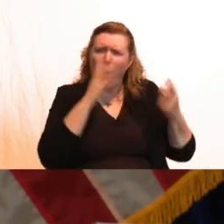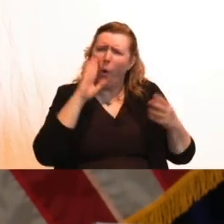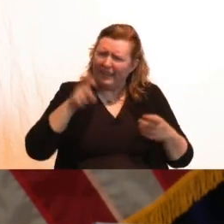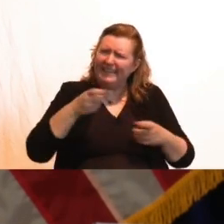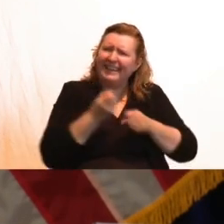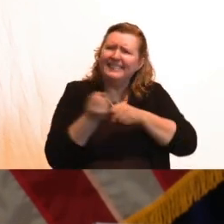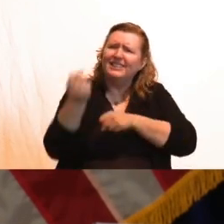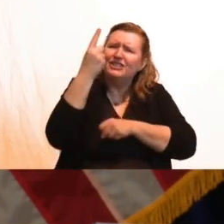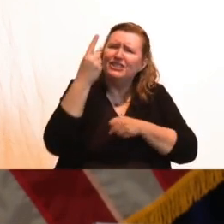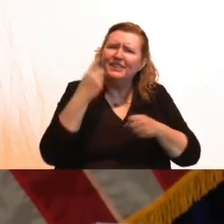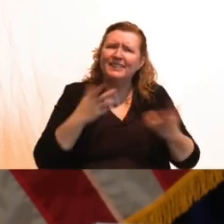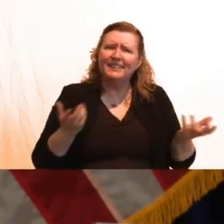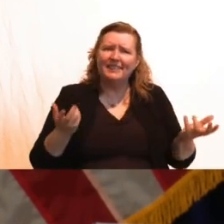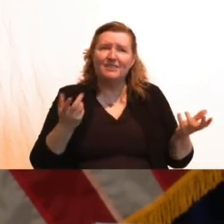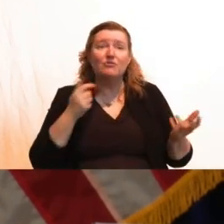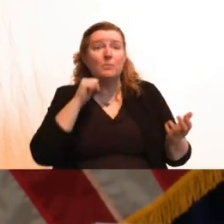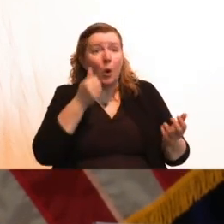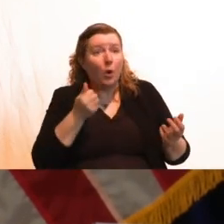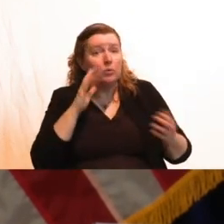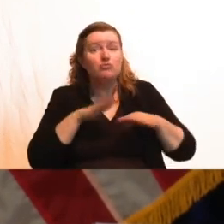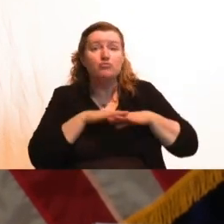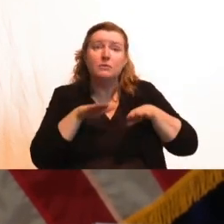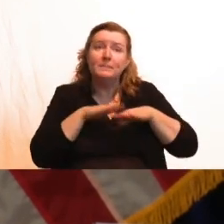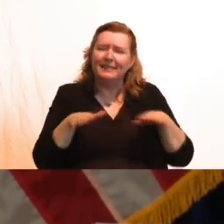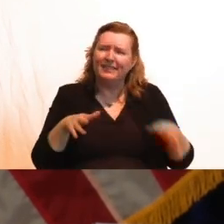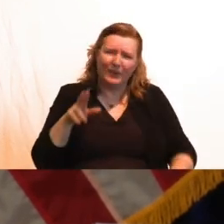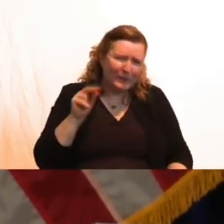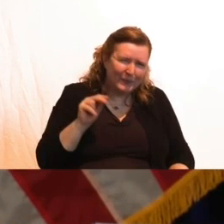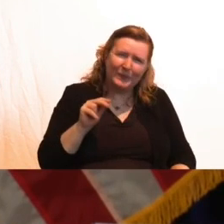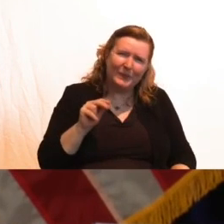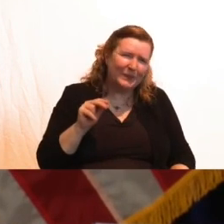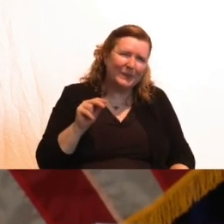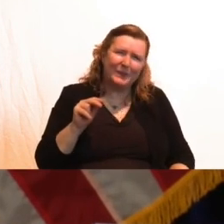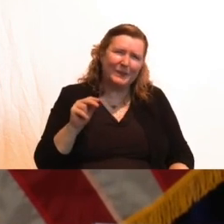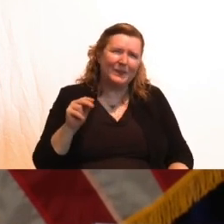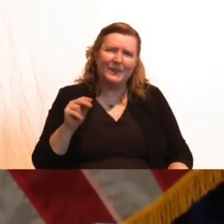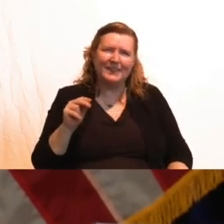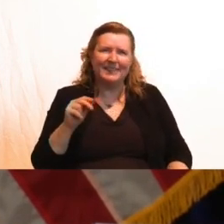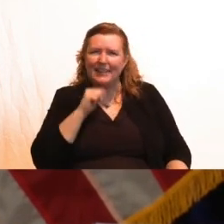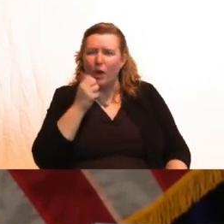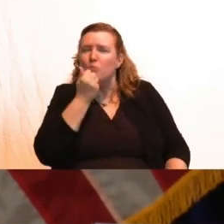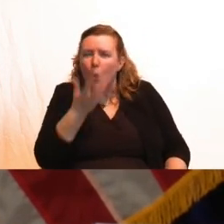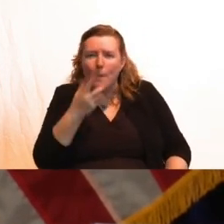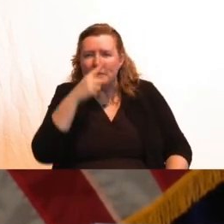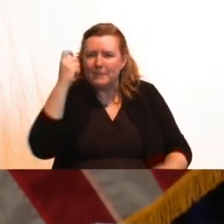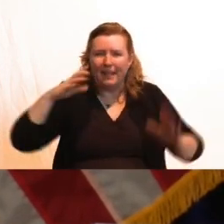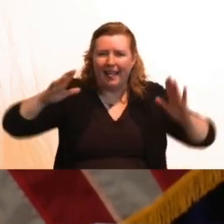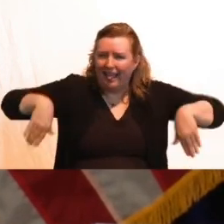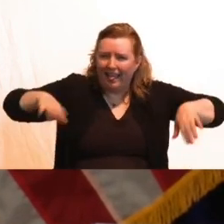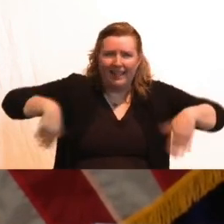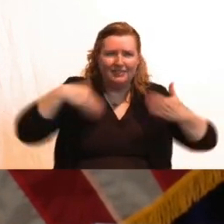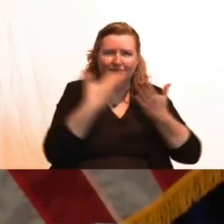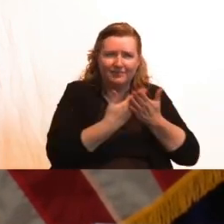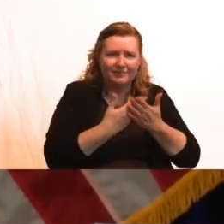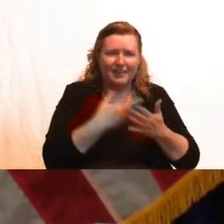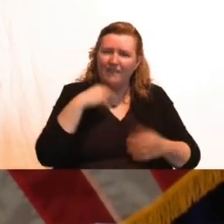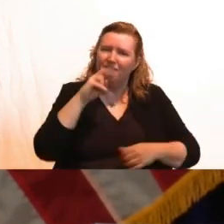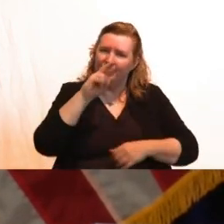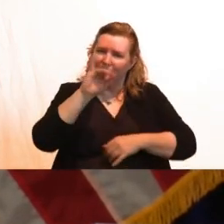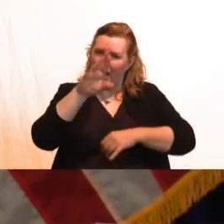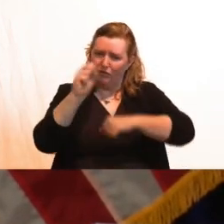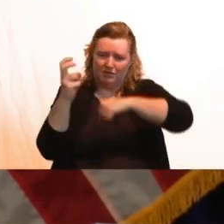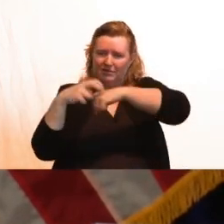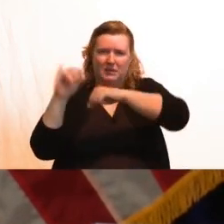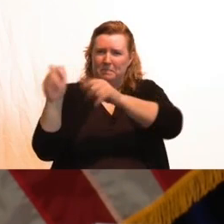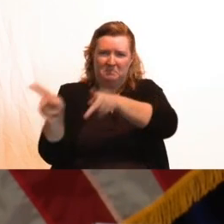be summertime. The virus is like that as well, meaning there'll be times when it'll get worse, and we do expect it'll get worse, and at those times it